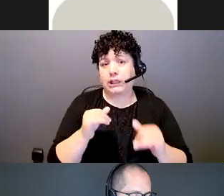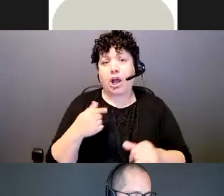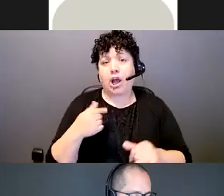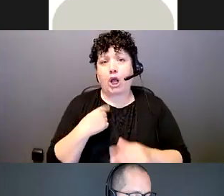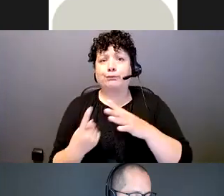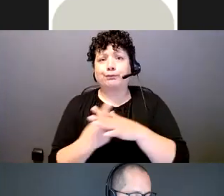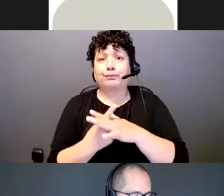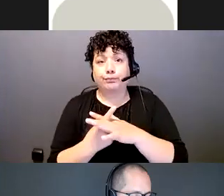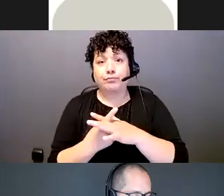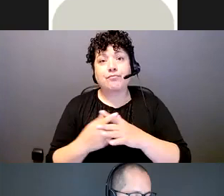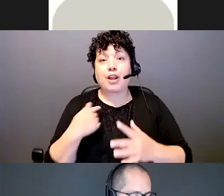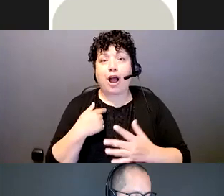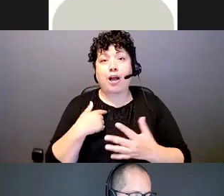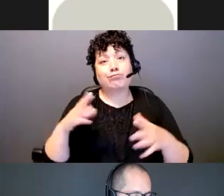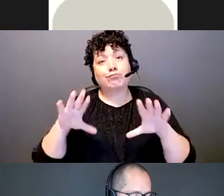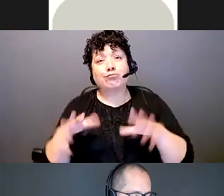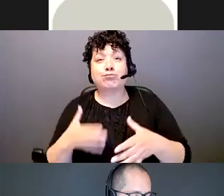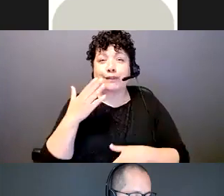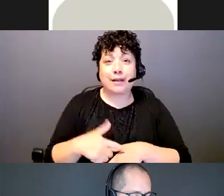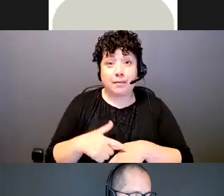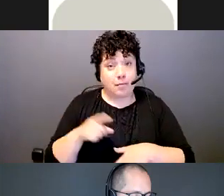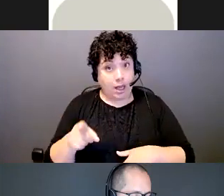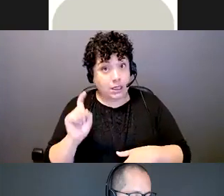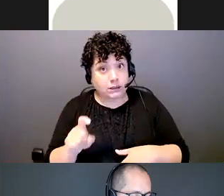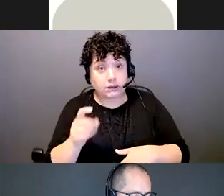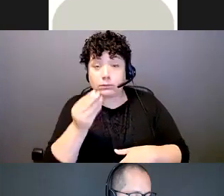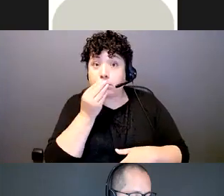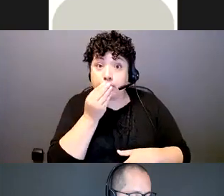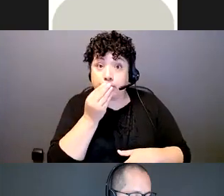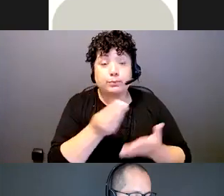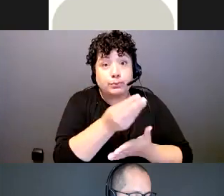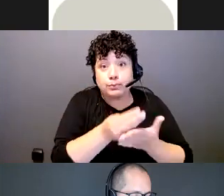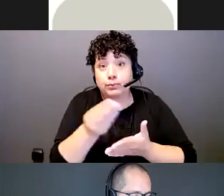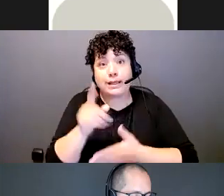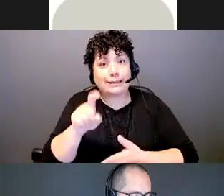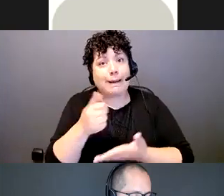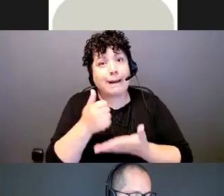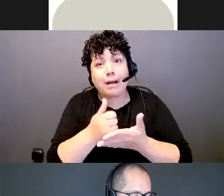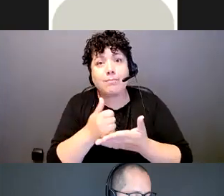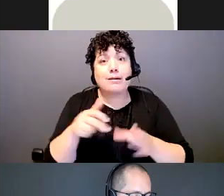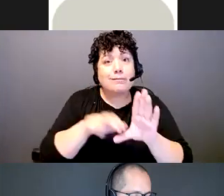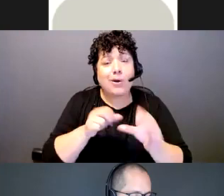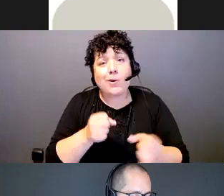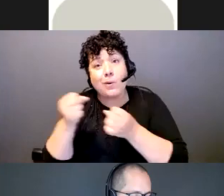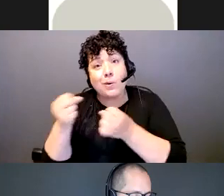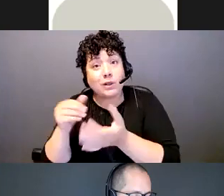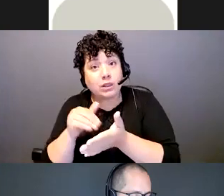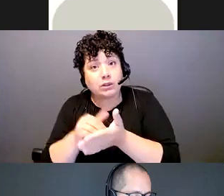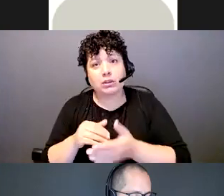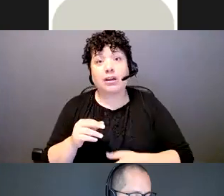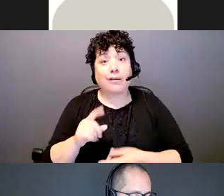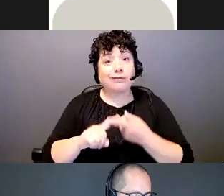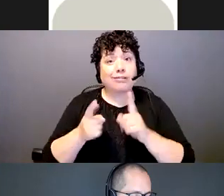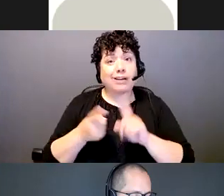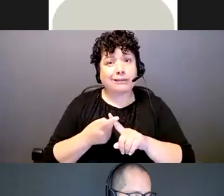comes time for the person to need groceries or assistance to go to the doctor, there's nobody there to support. So are they helping or are